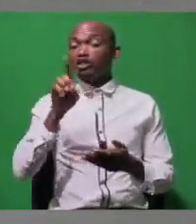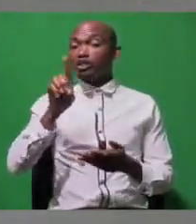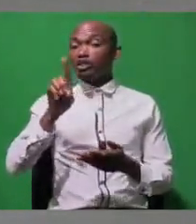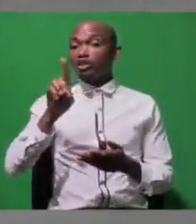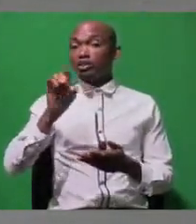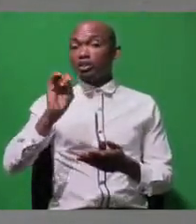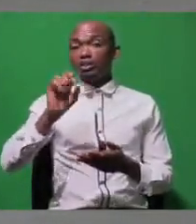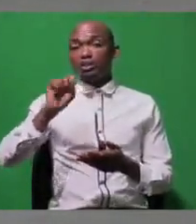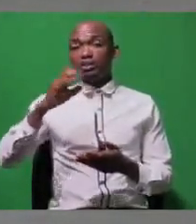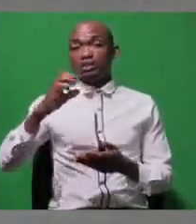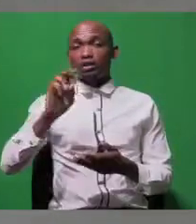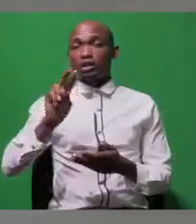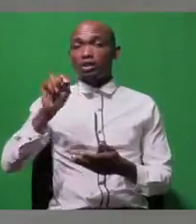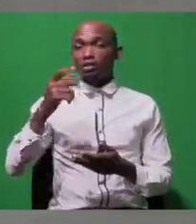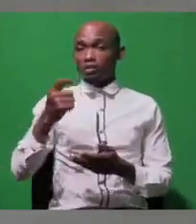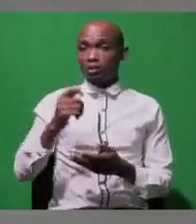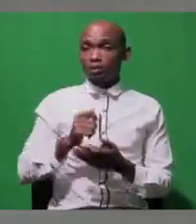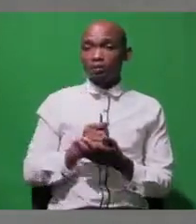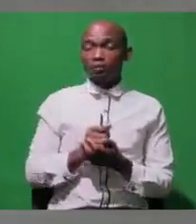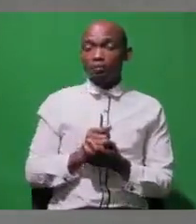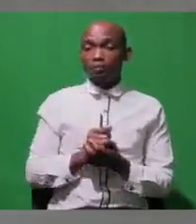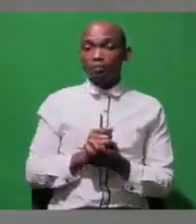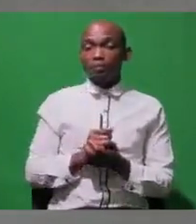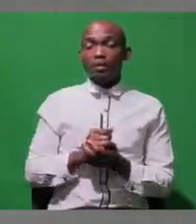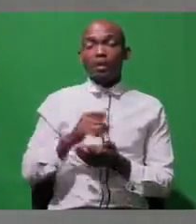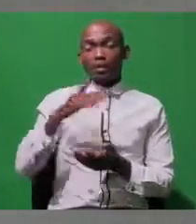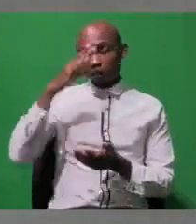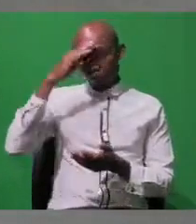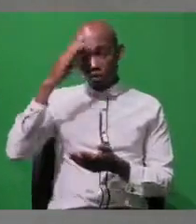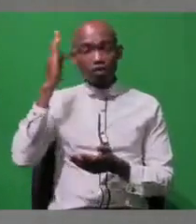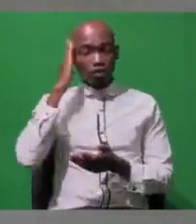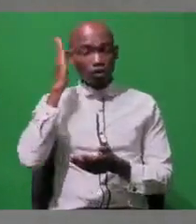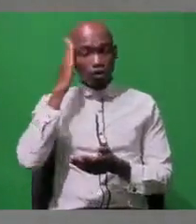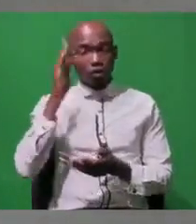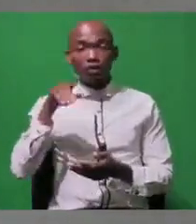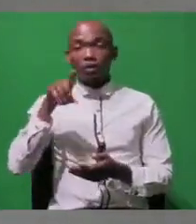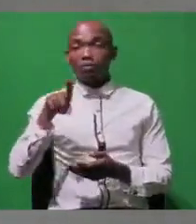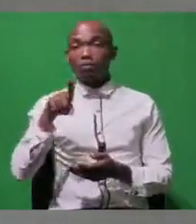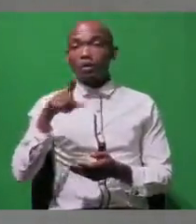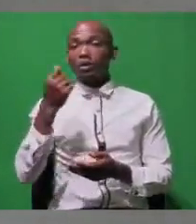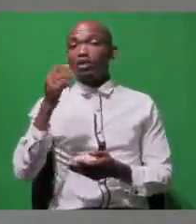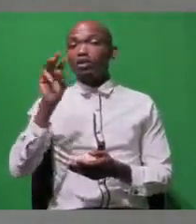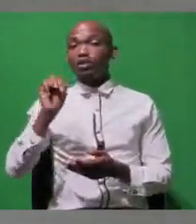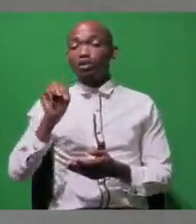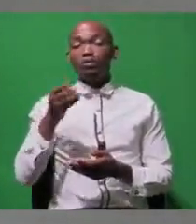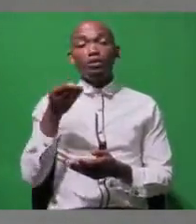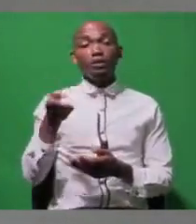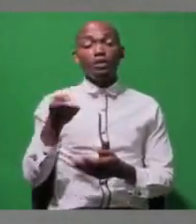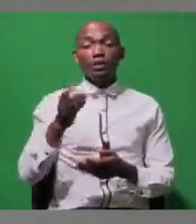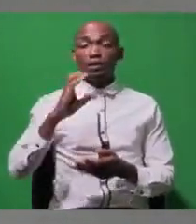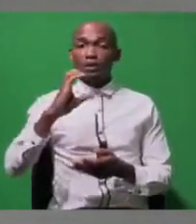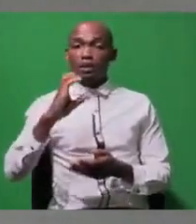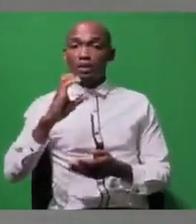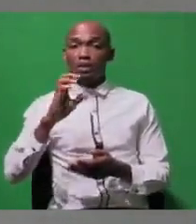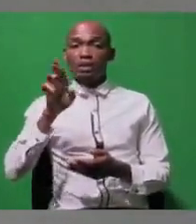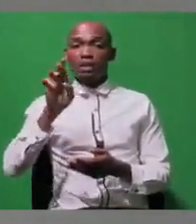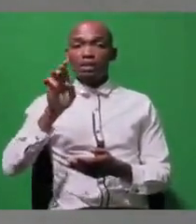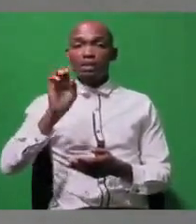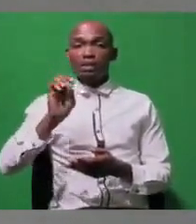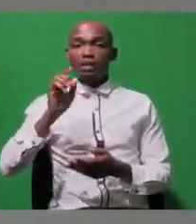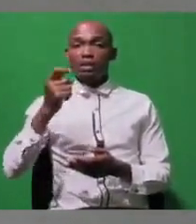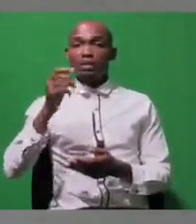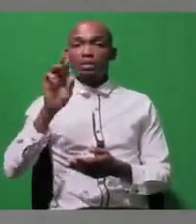I think you know the P. Tom is a creditor. It means